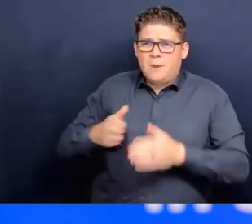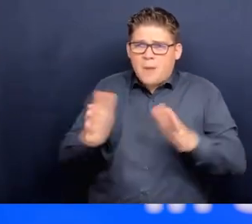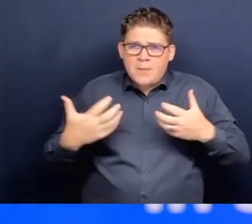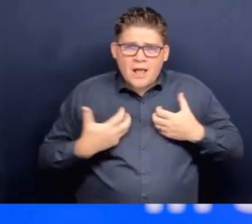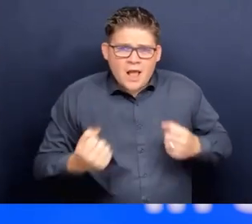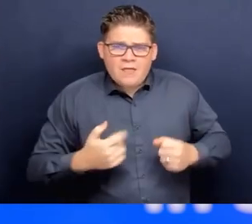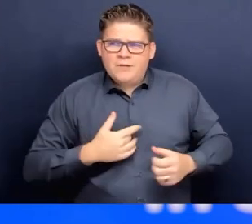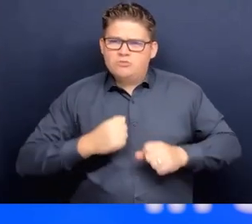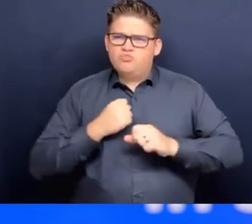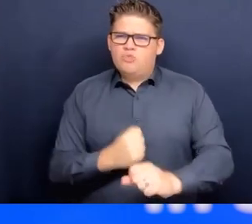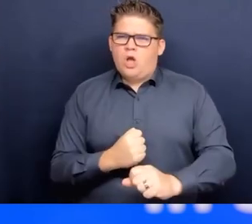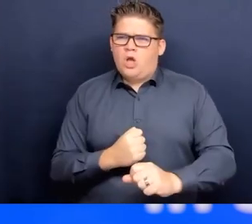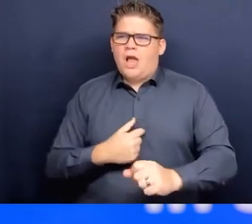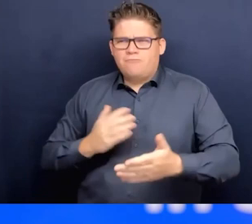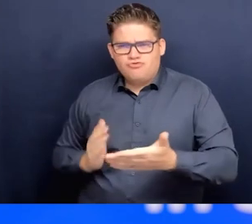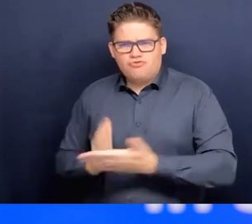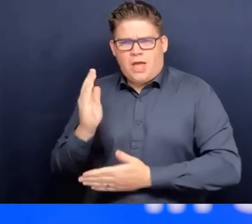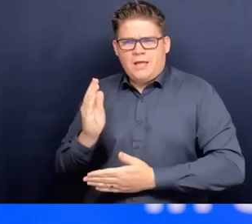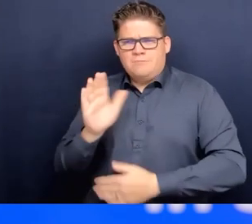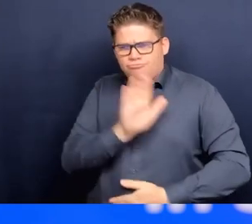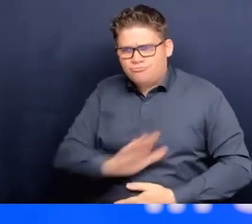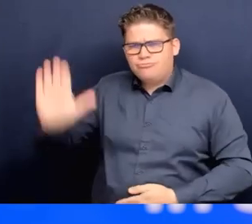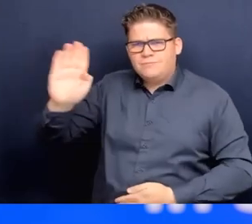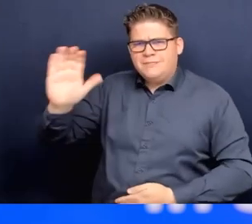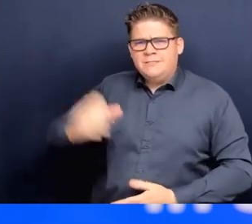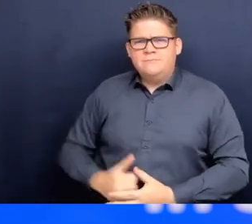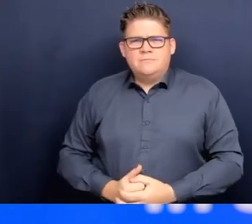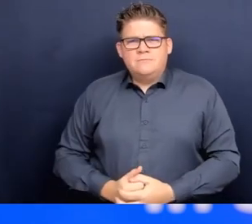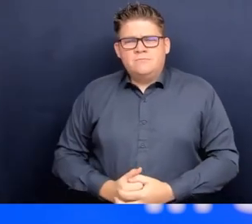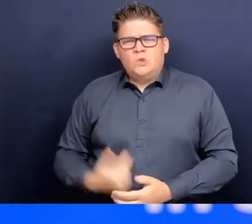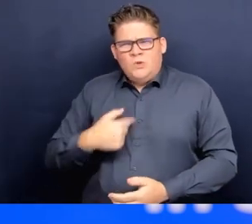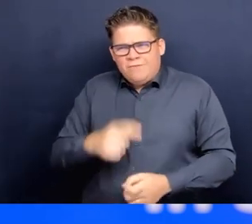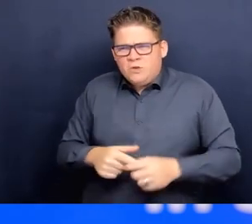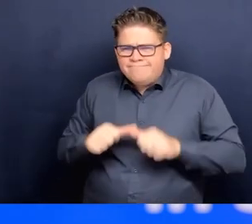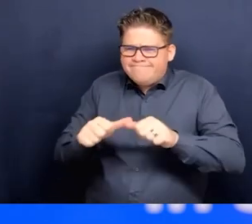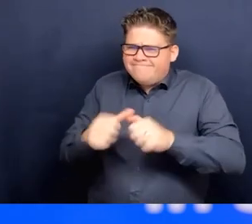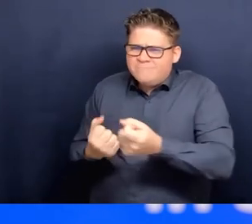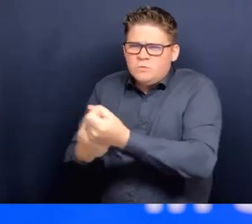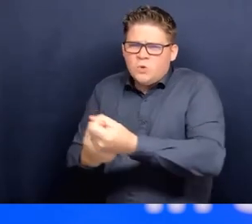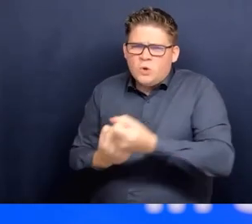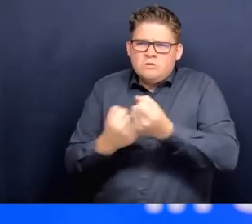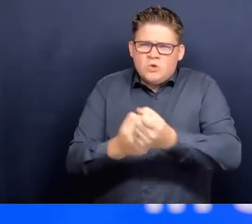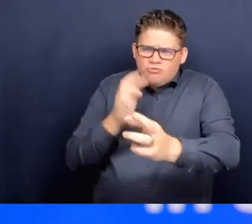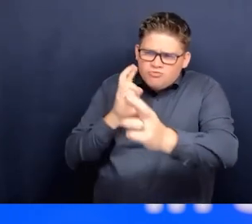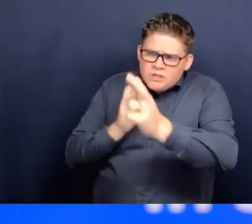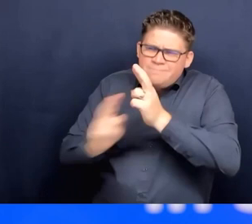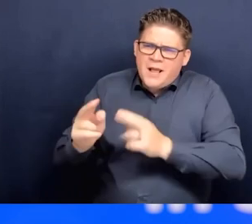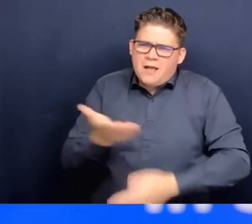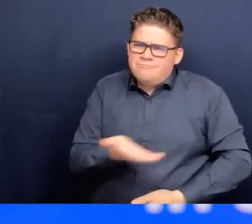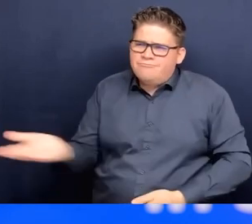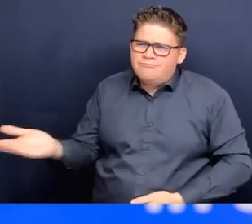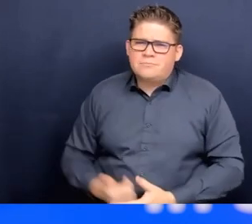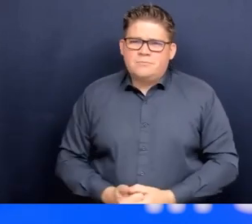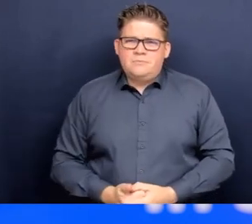this community and province who believe that strong public health is a right shared by all, a